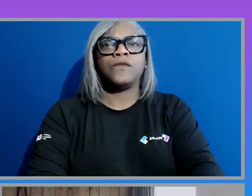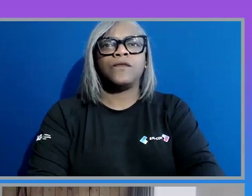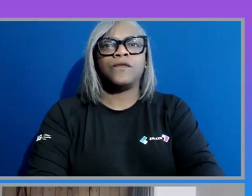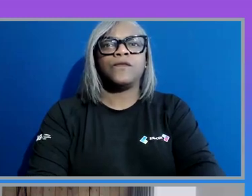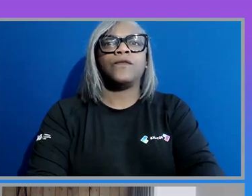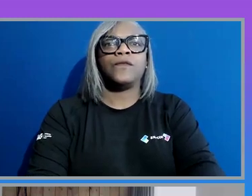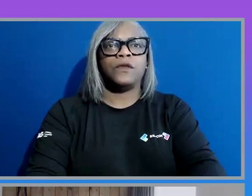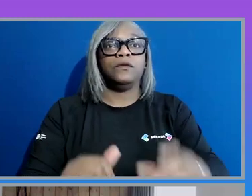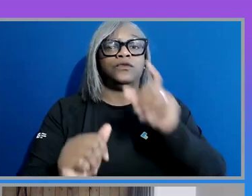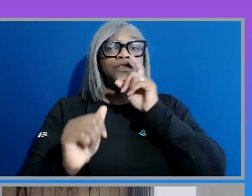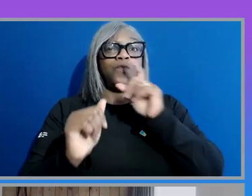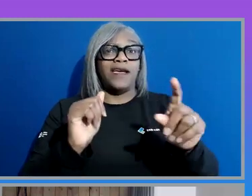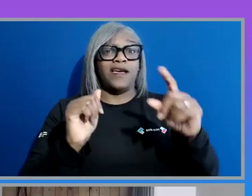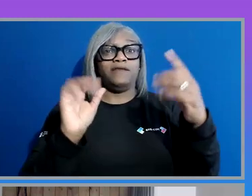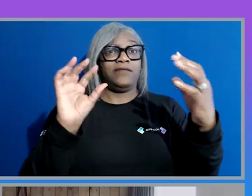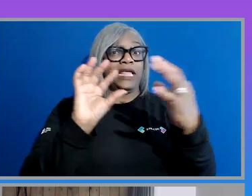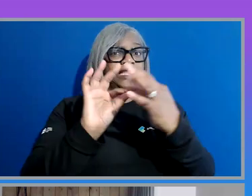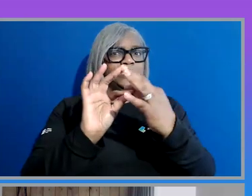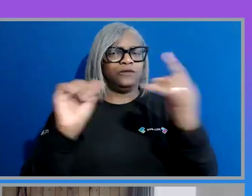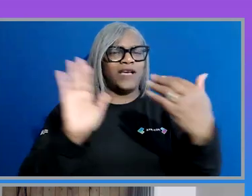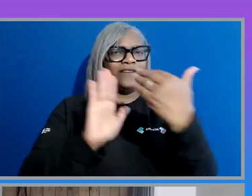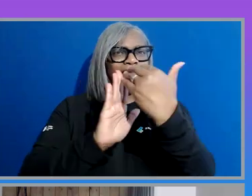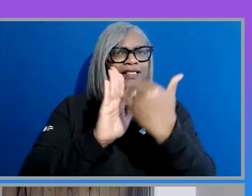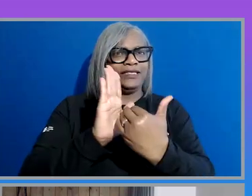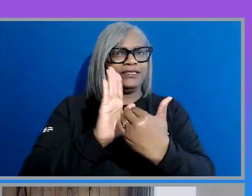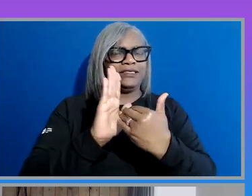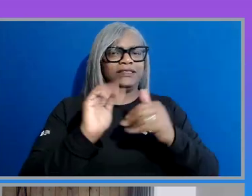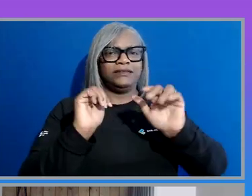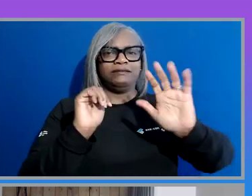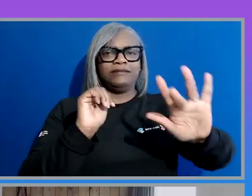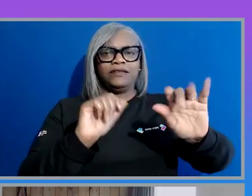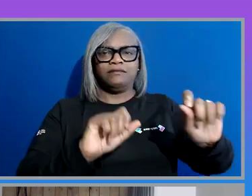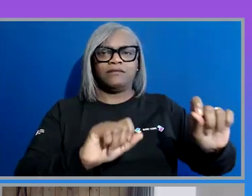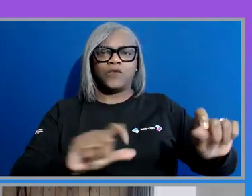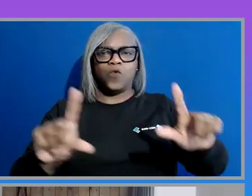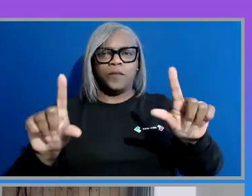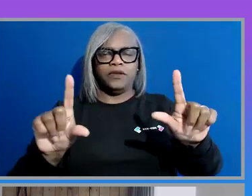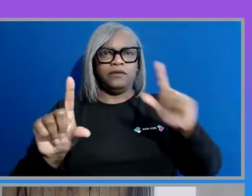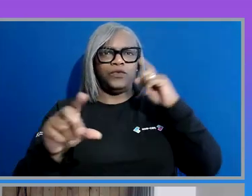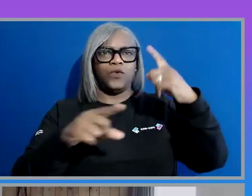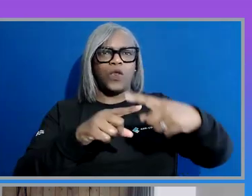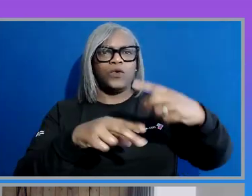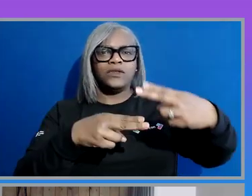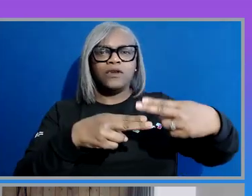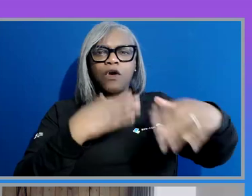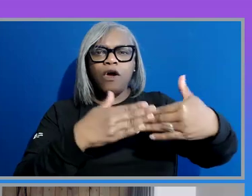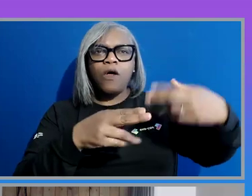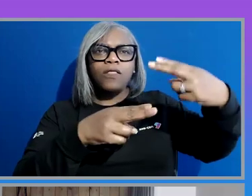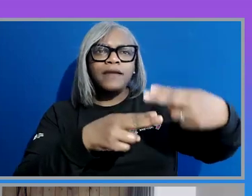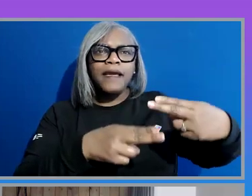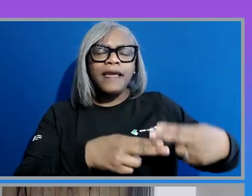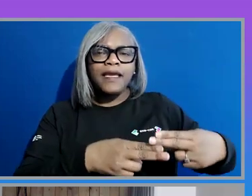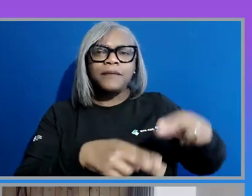of links, and we can see that all of these links are named add.